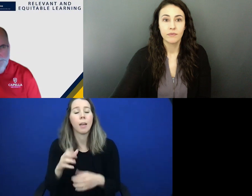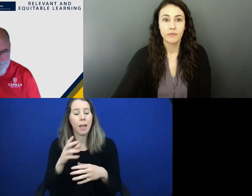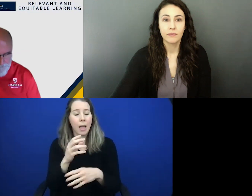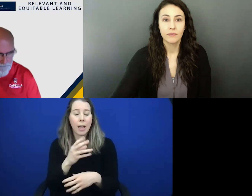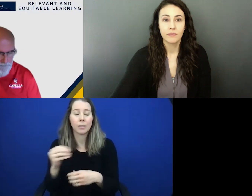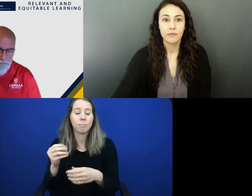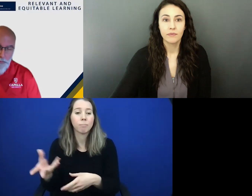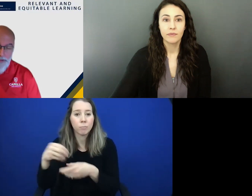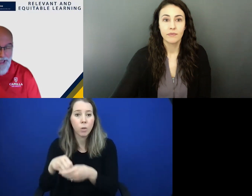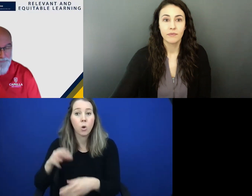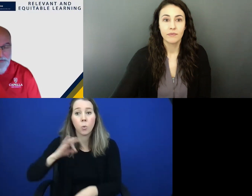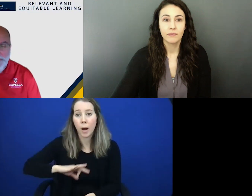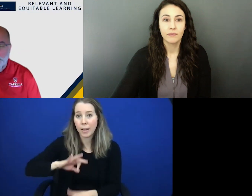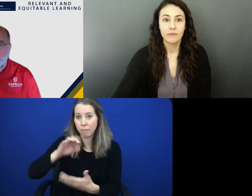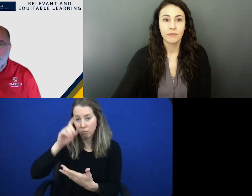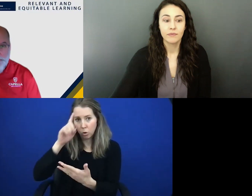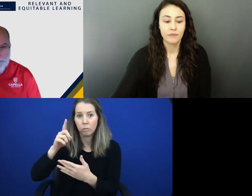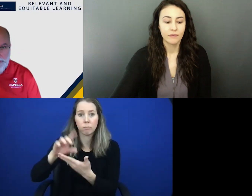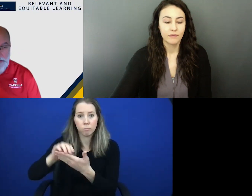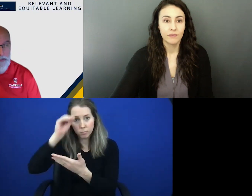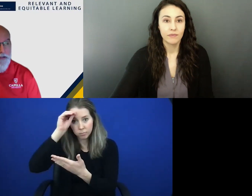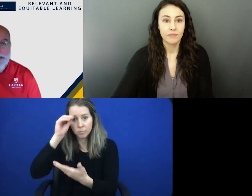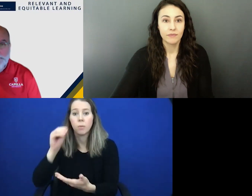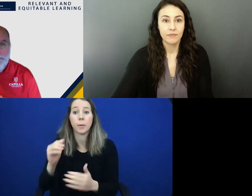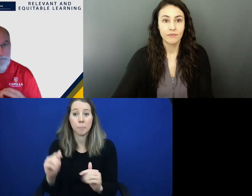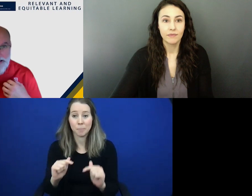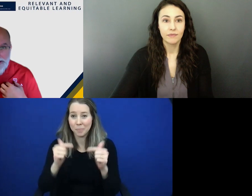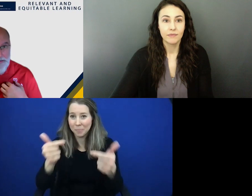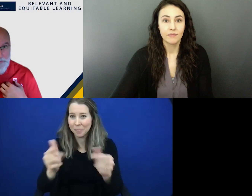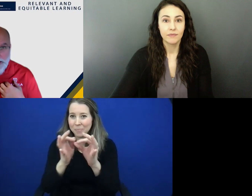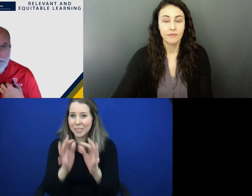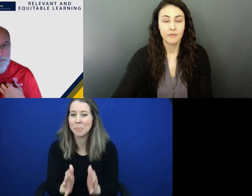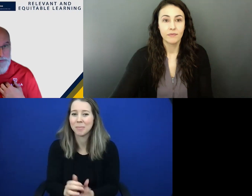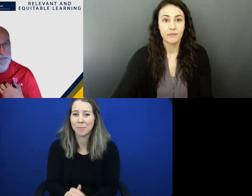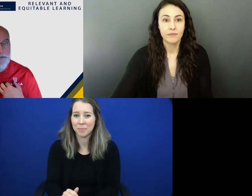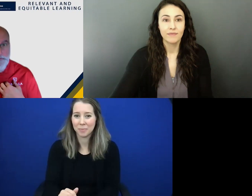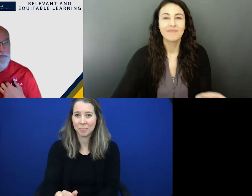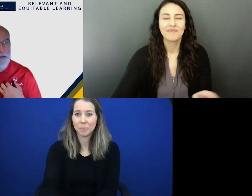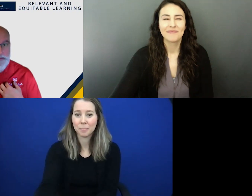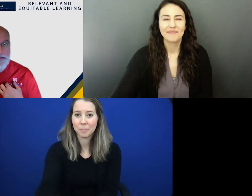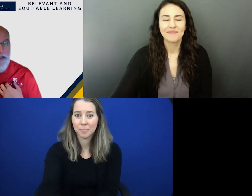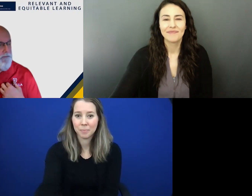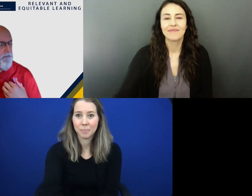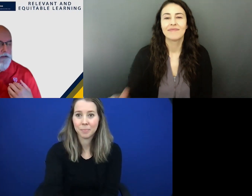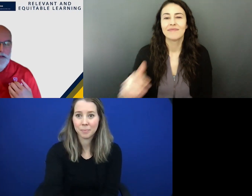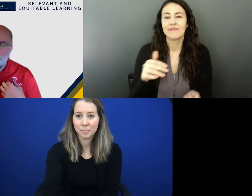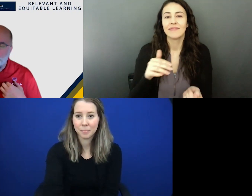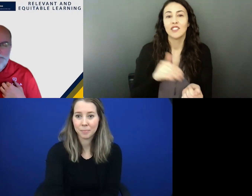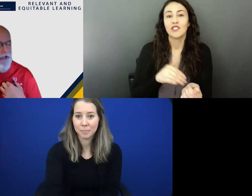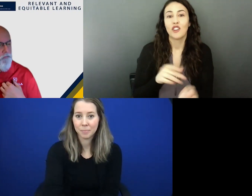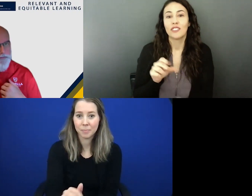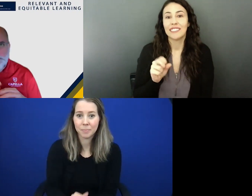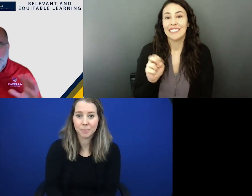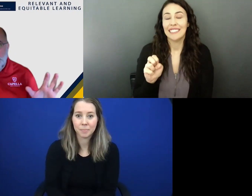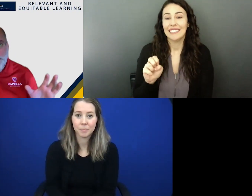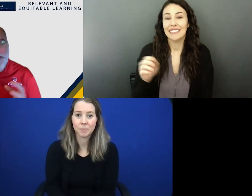learning. We have to get over the notion that Dr. Senese's intro psych class,